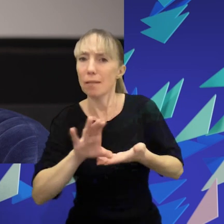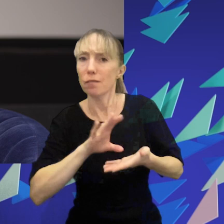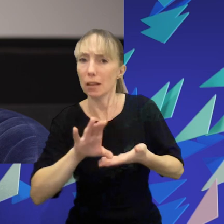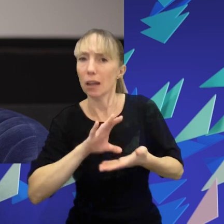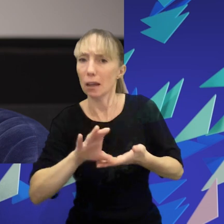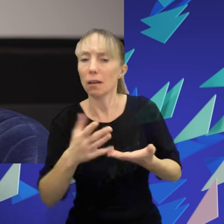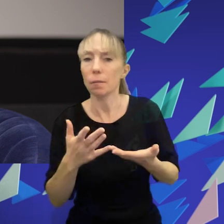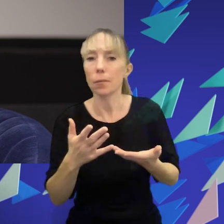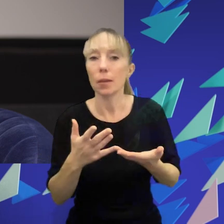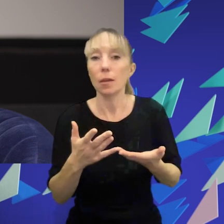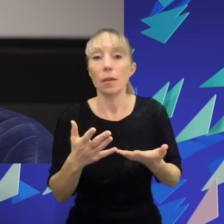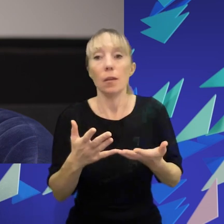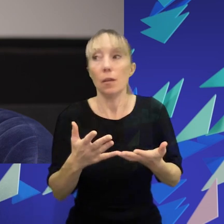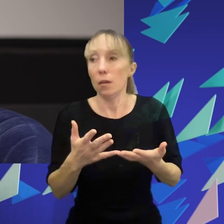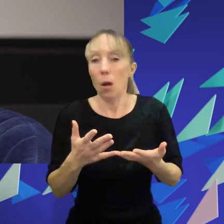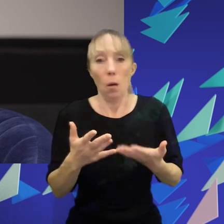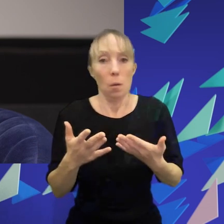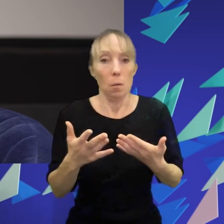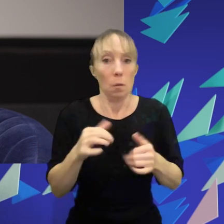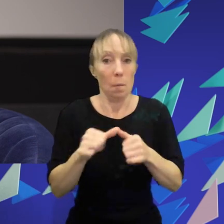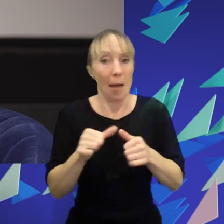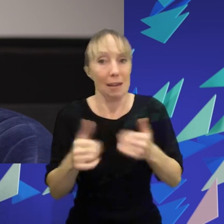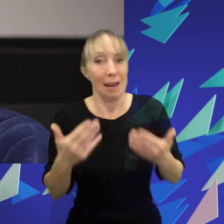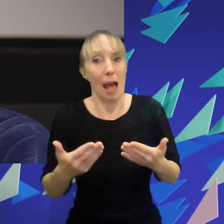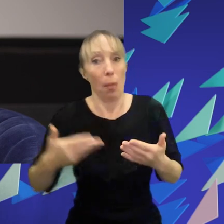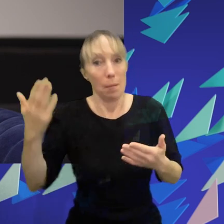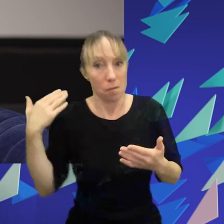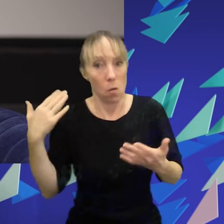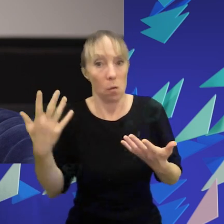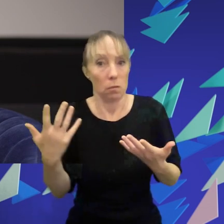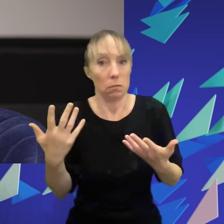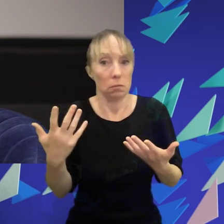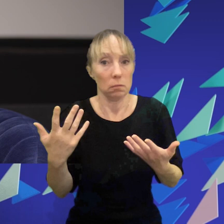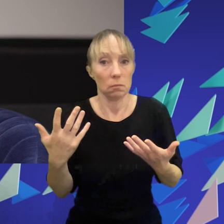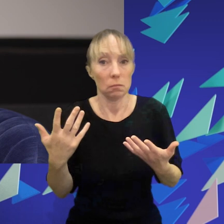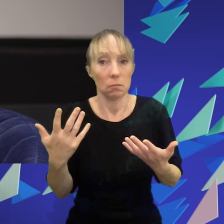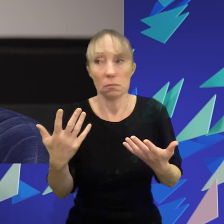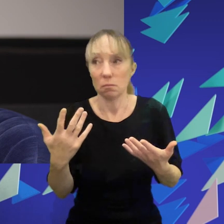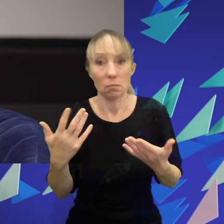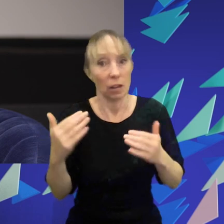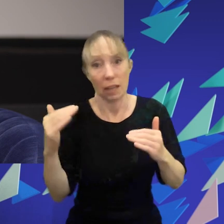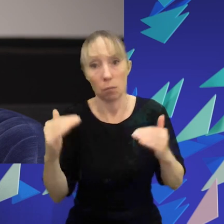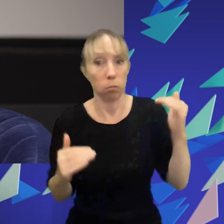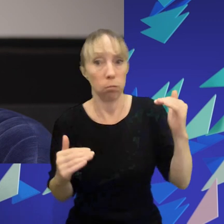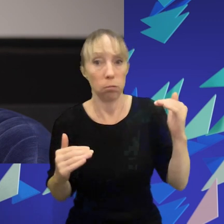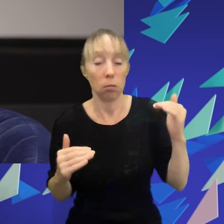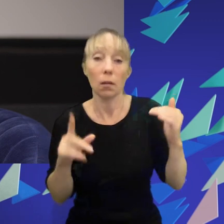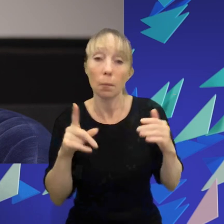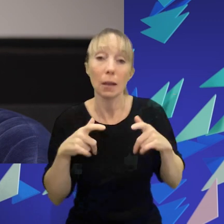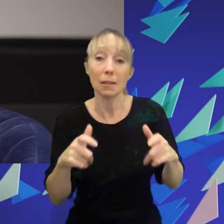way, what I'm saying is there's a much more healthy industry now than before, by far, but still always